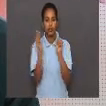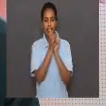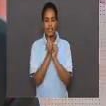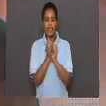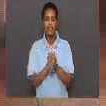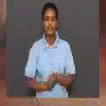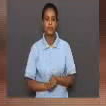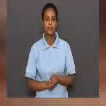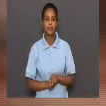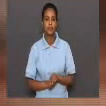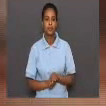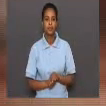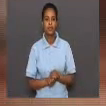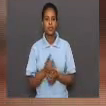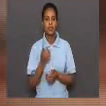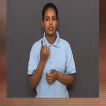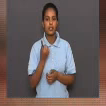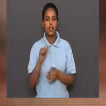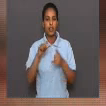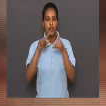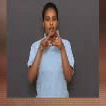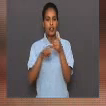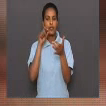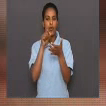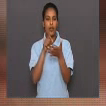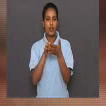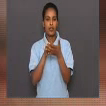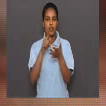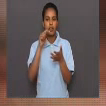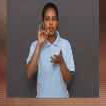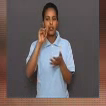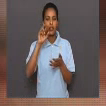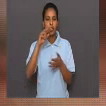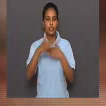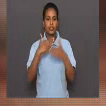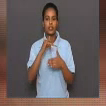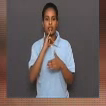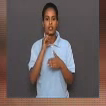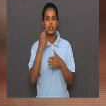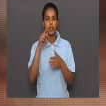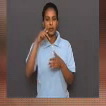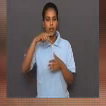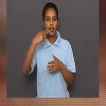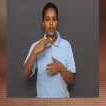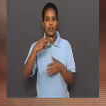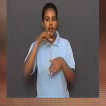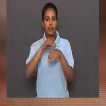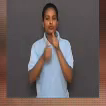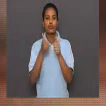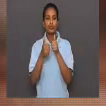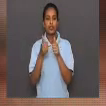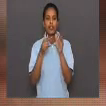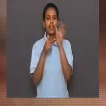together. The end point of titration is the pH at which